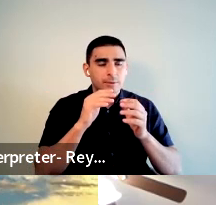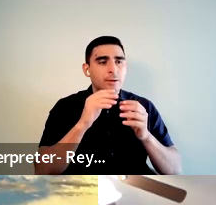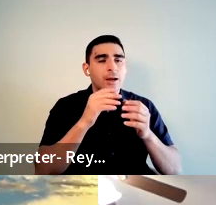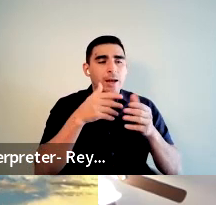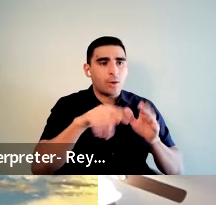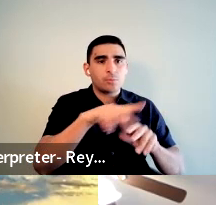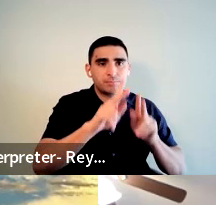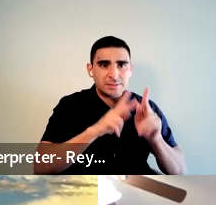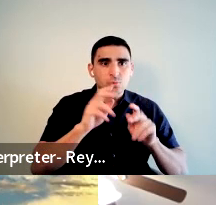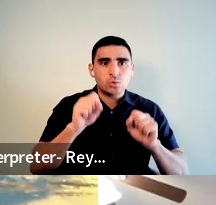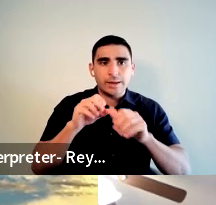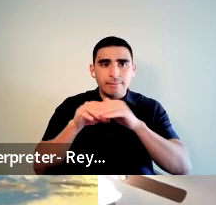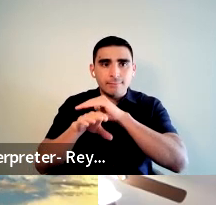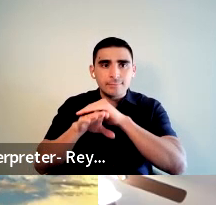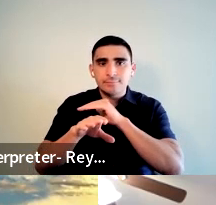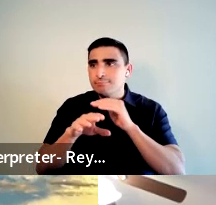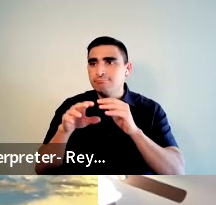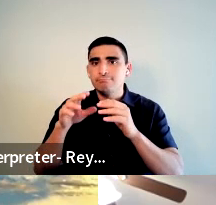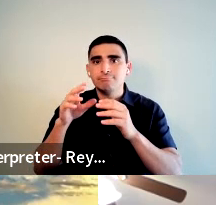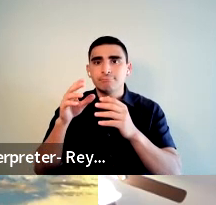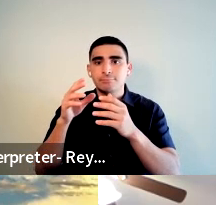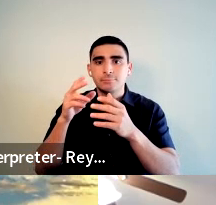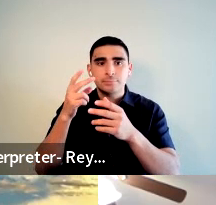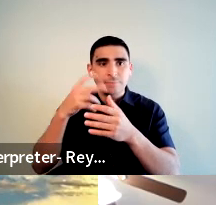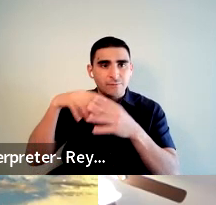an accessible place. And